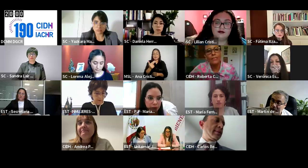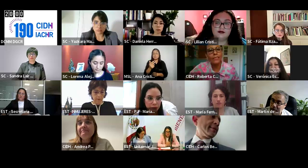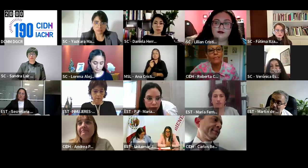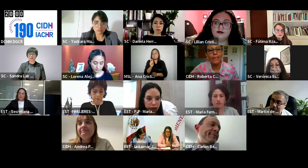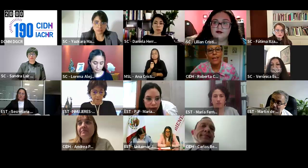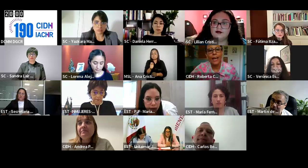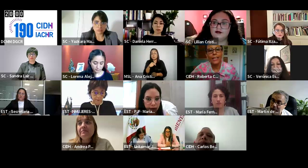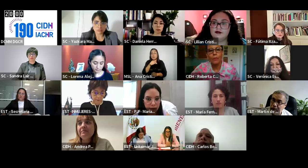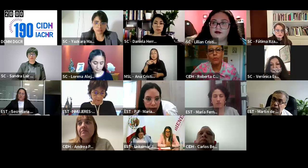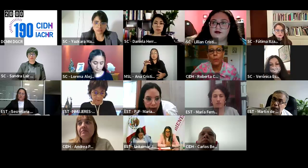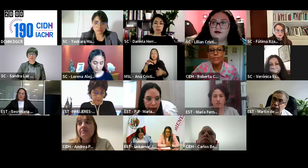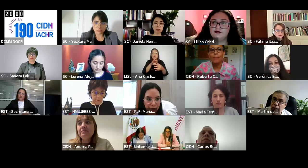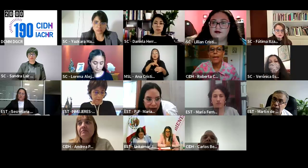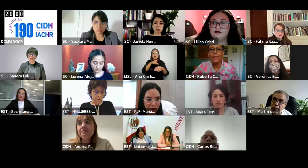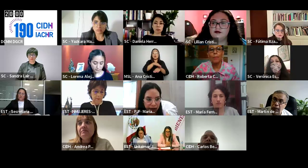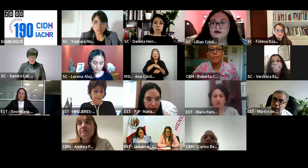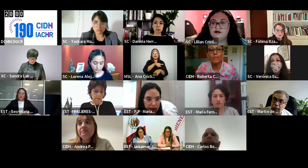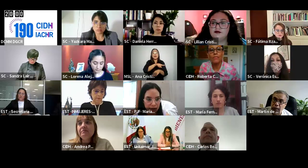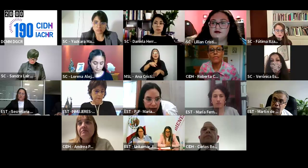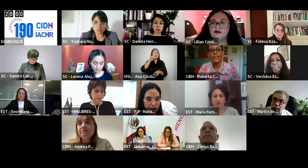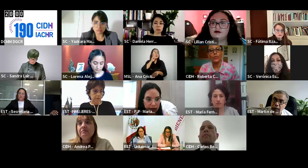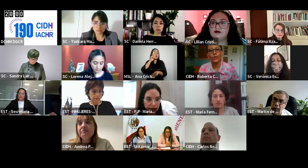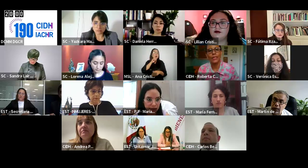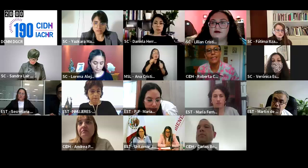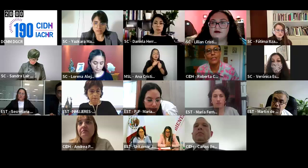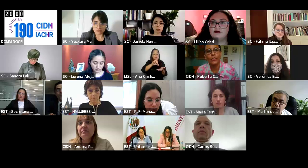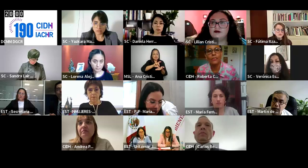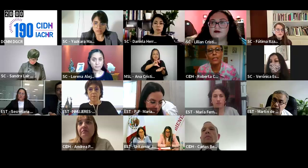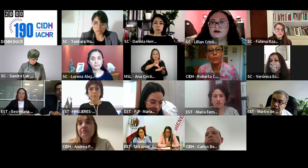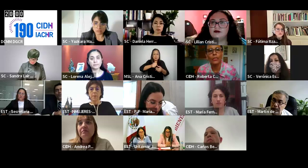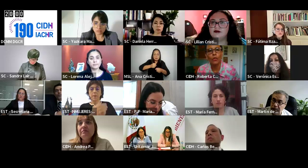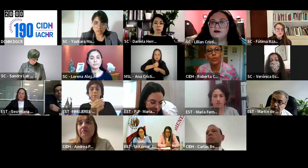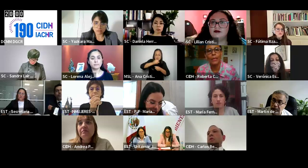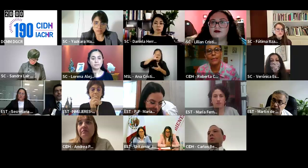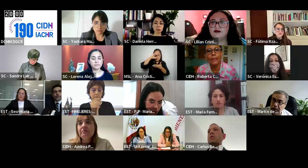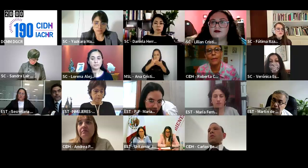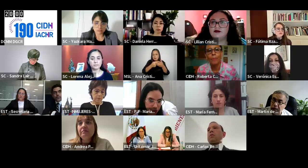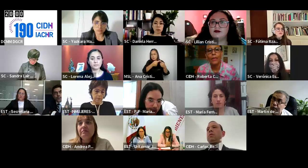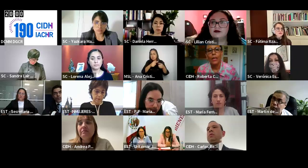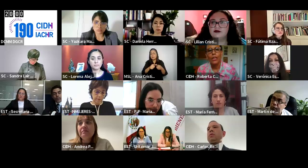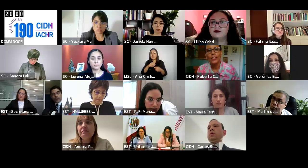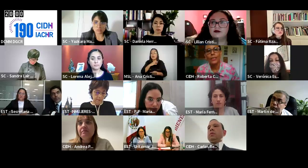with disabilities. And it was requested by a number of civil society organizations, including